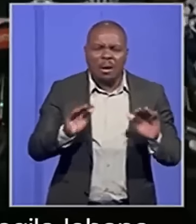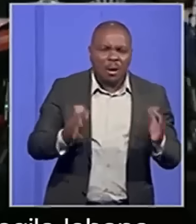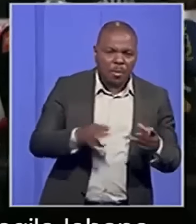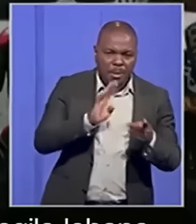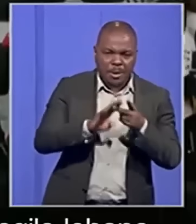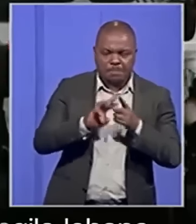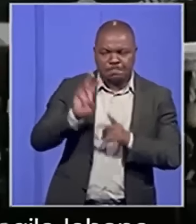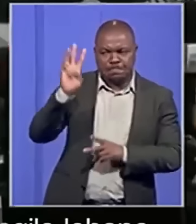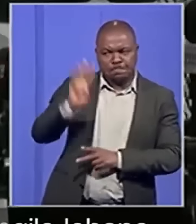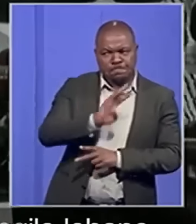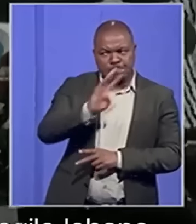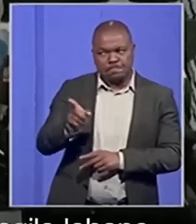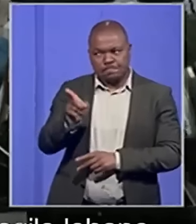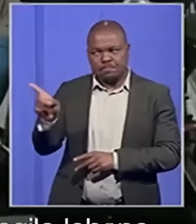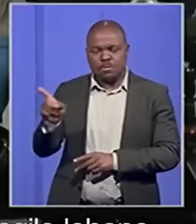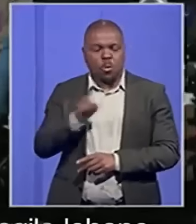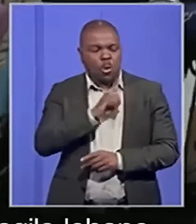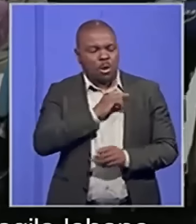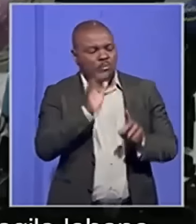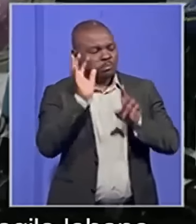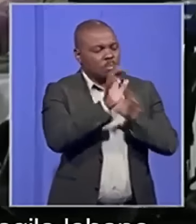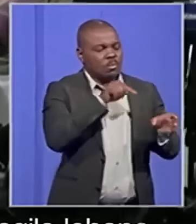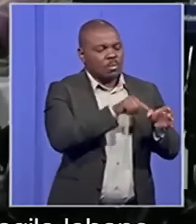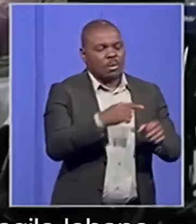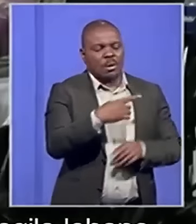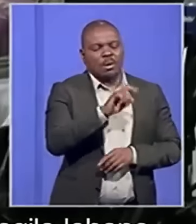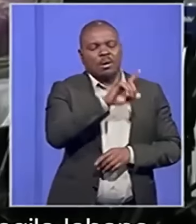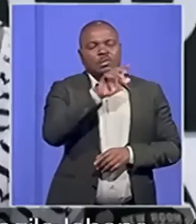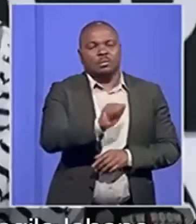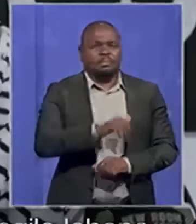bogale ditlhaselo tša ka Gaza.